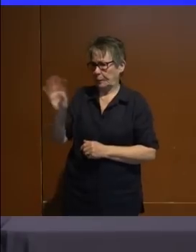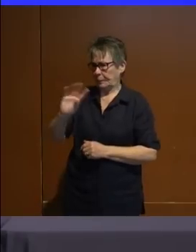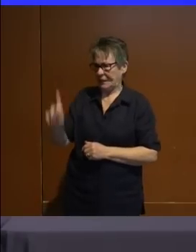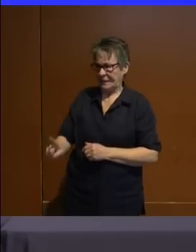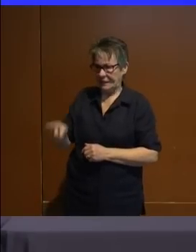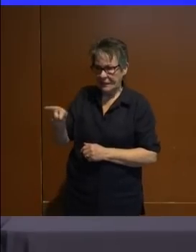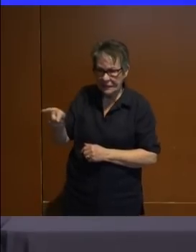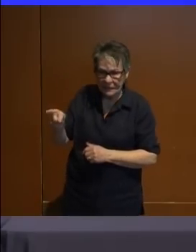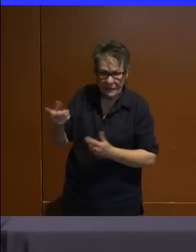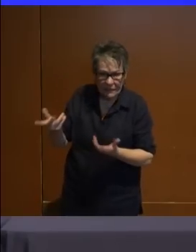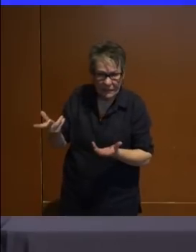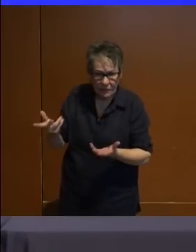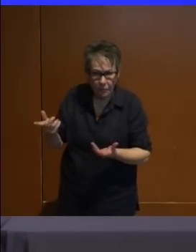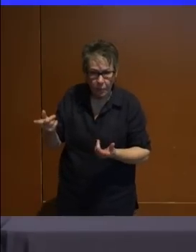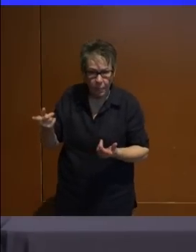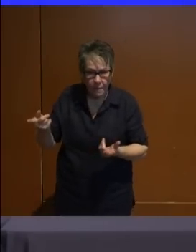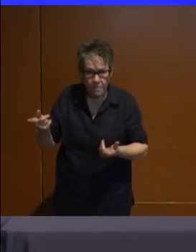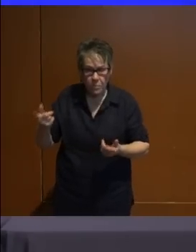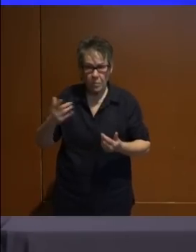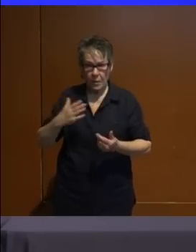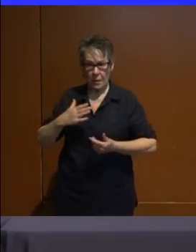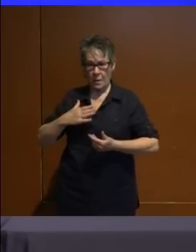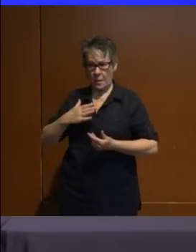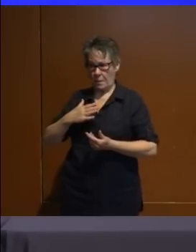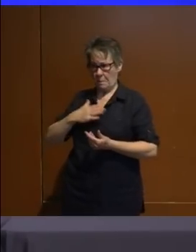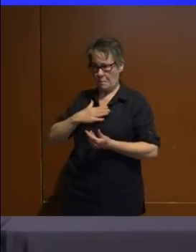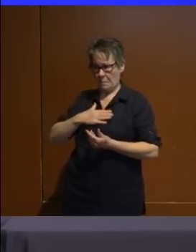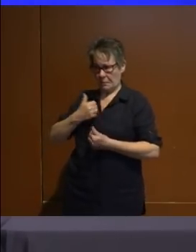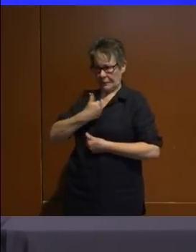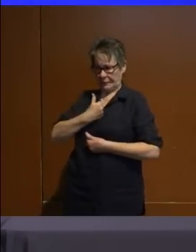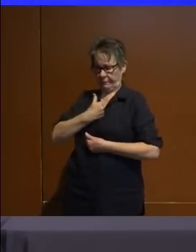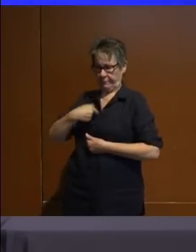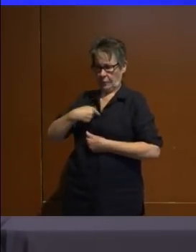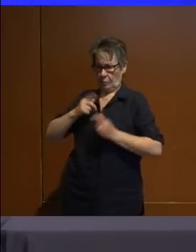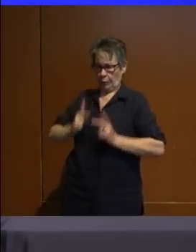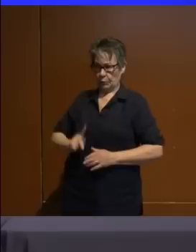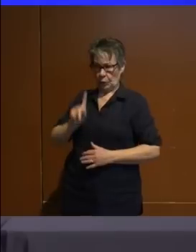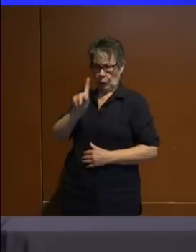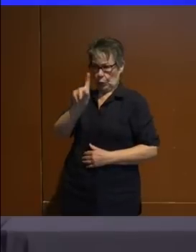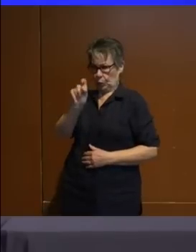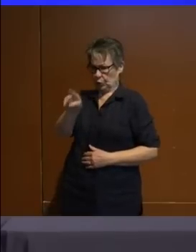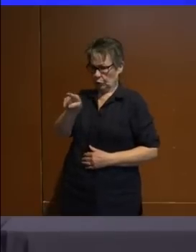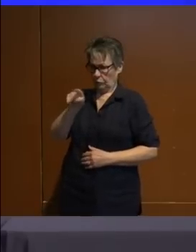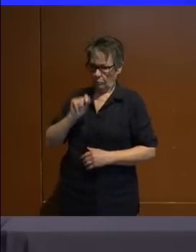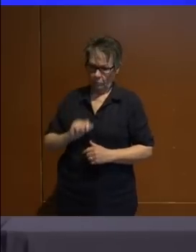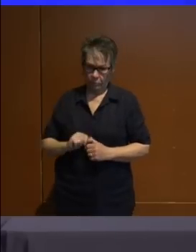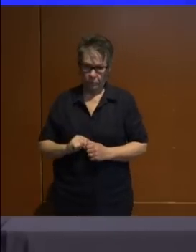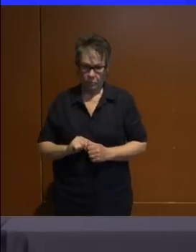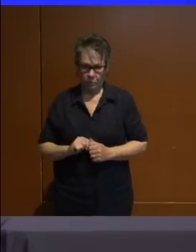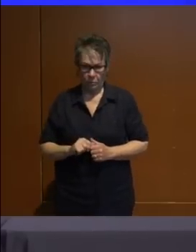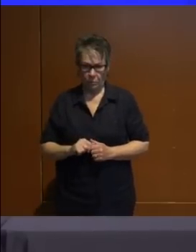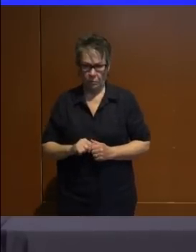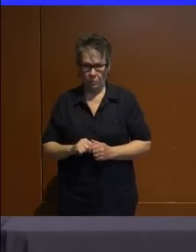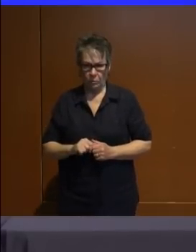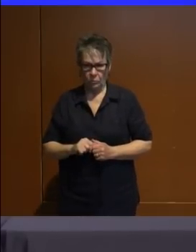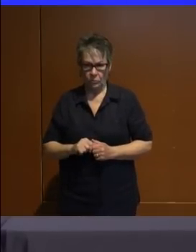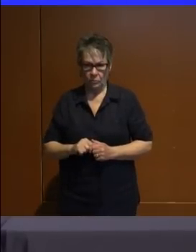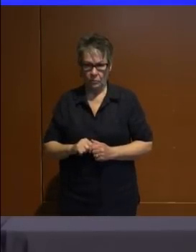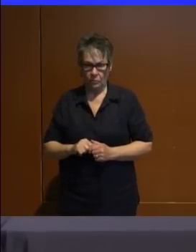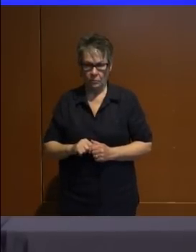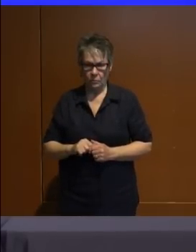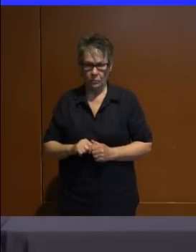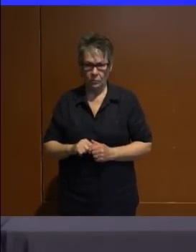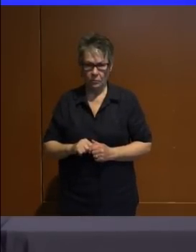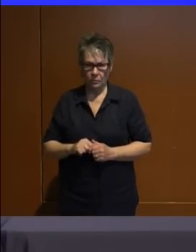you expect to deploy ambulatory surgical center equipment, and when do you expect any decision on